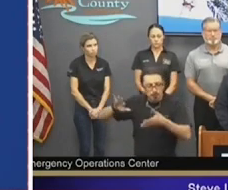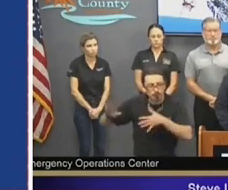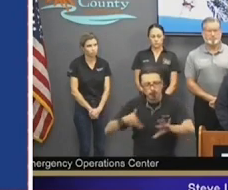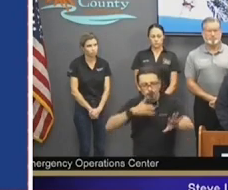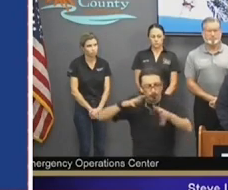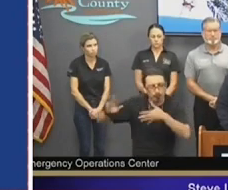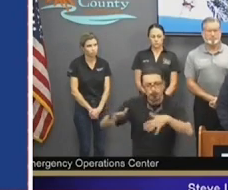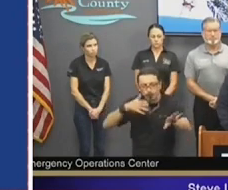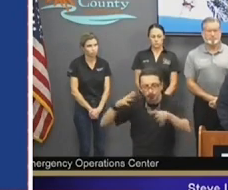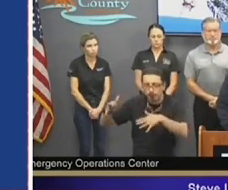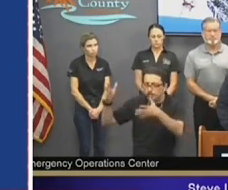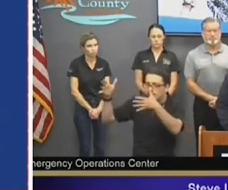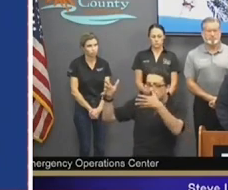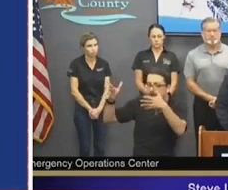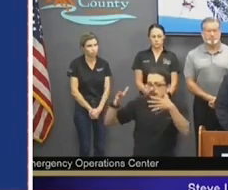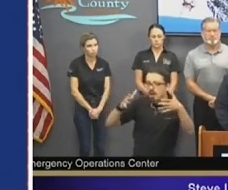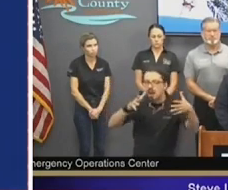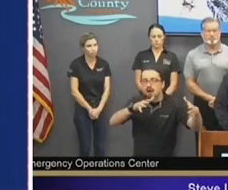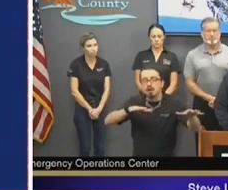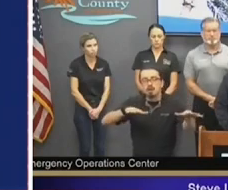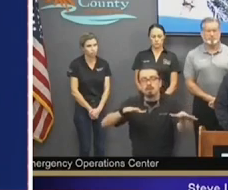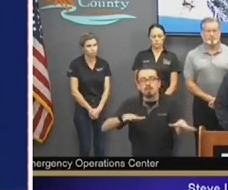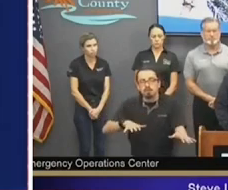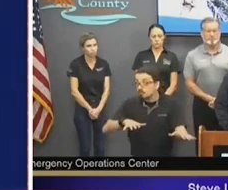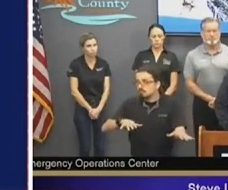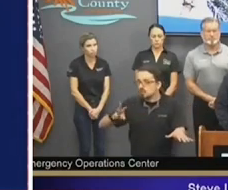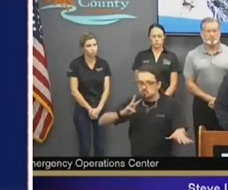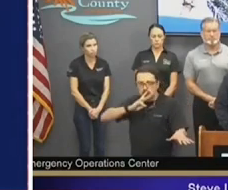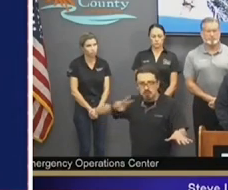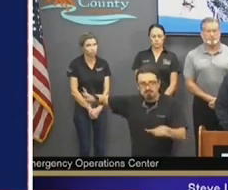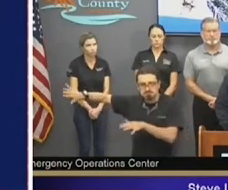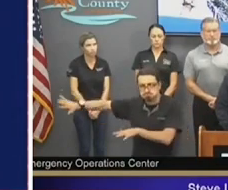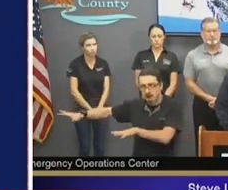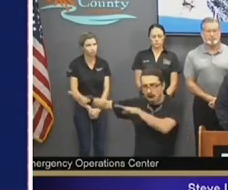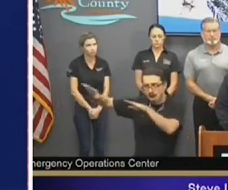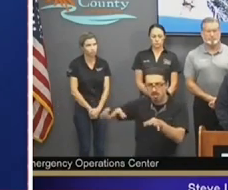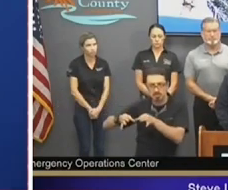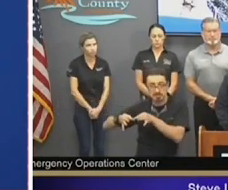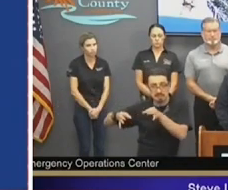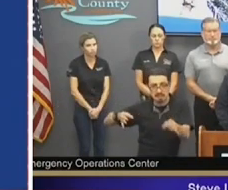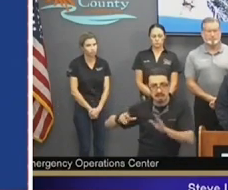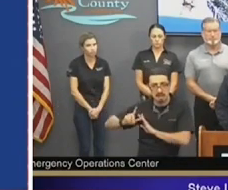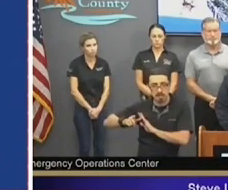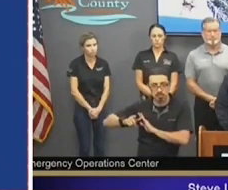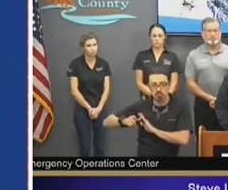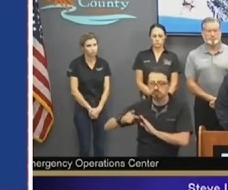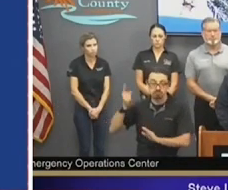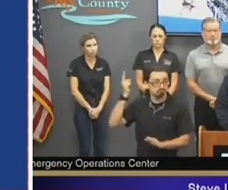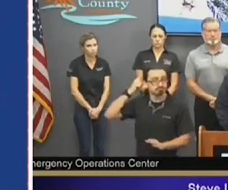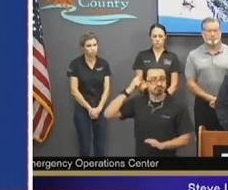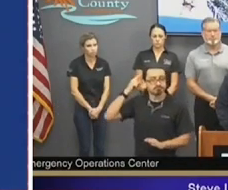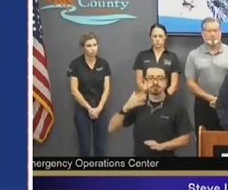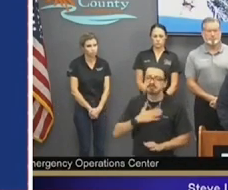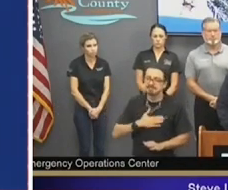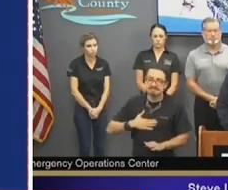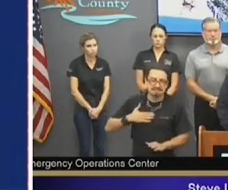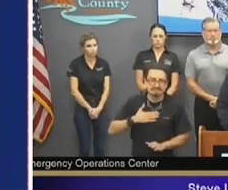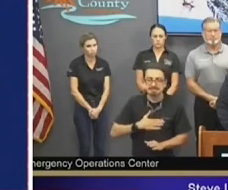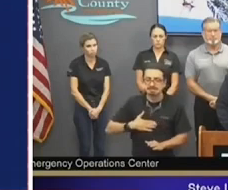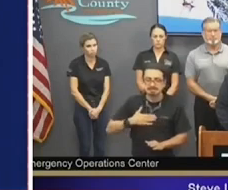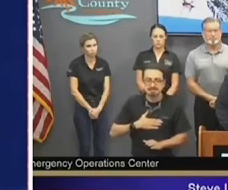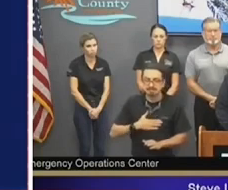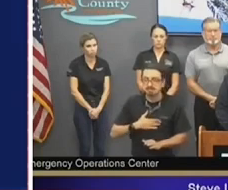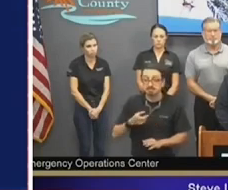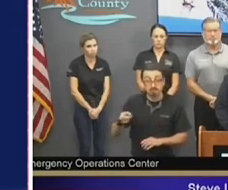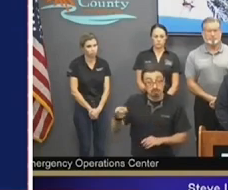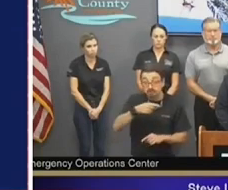been mentioned by the chair and the director. If you cannot see the roadway, do not drive through the roadway. We've already been